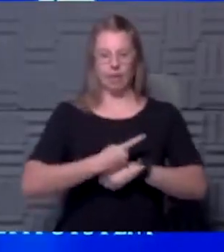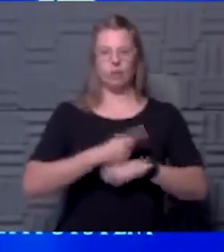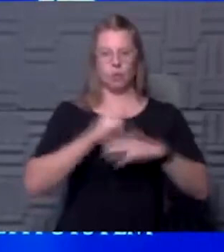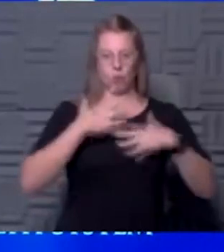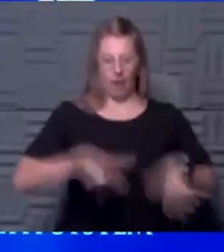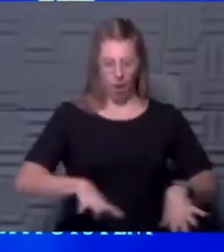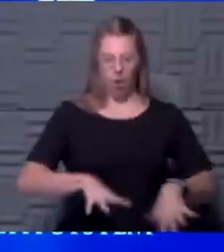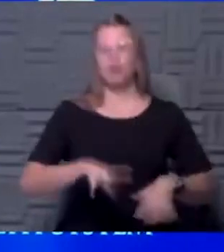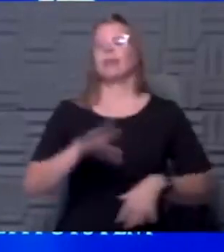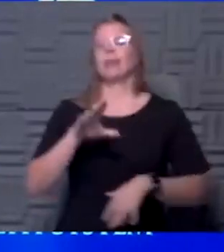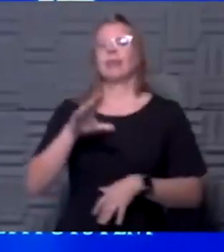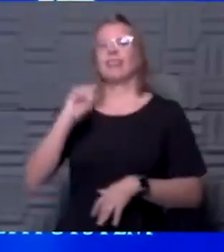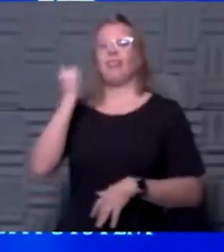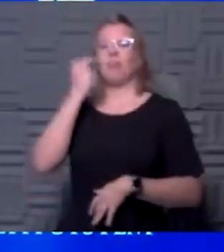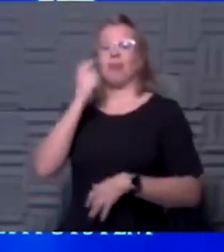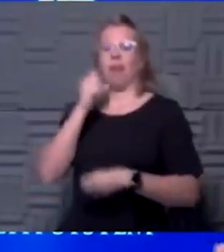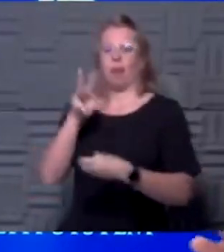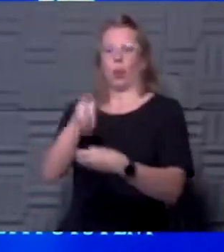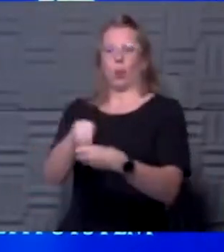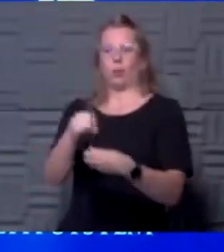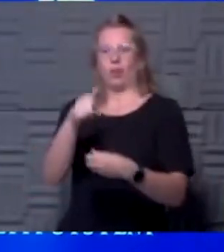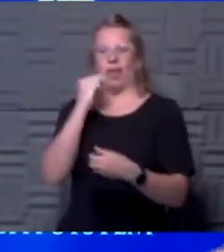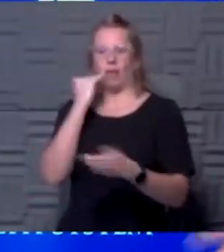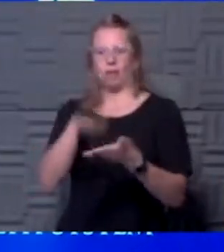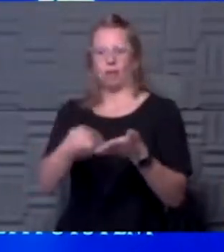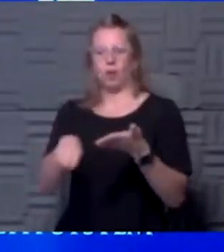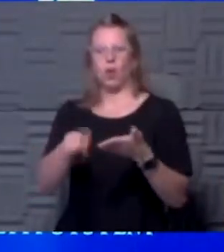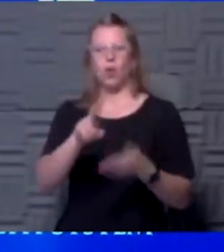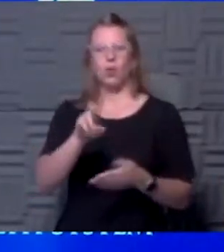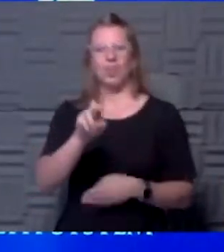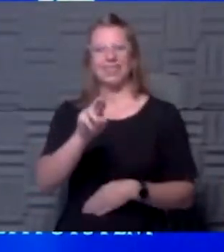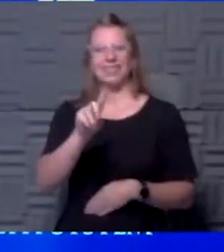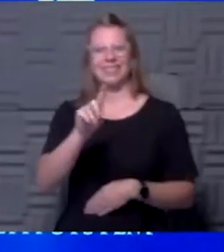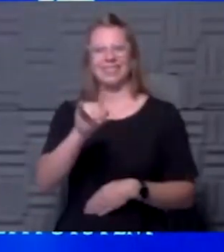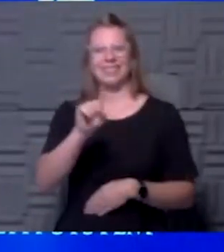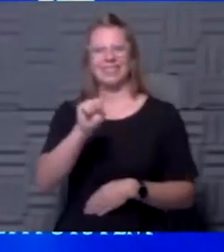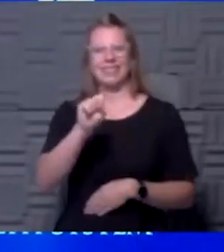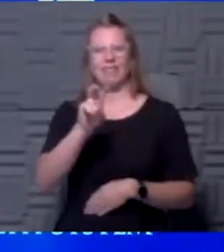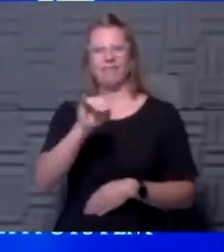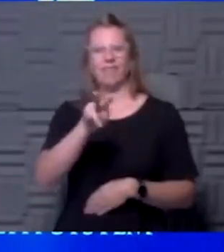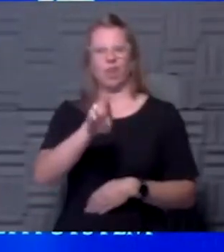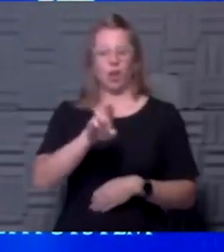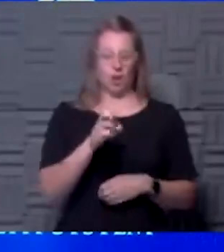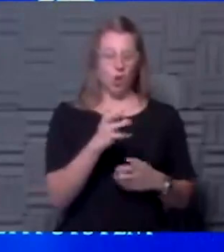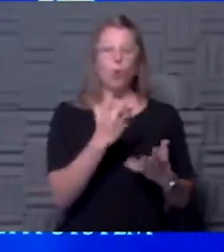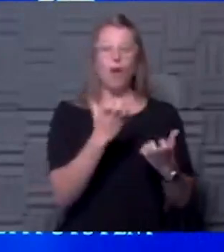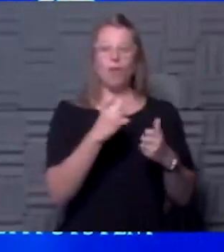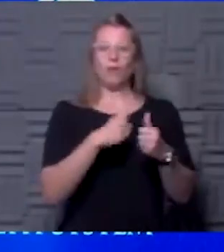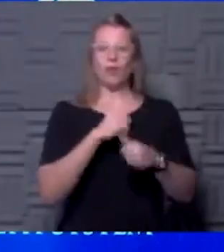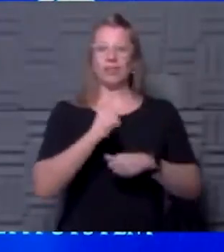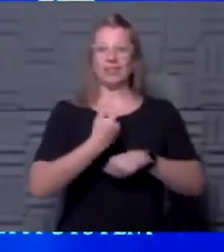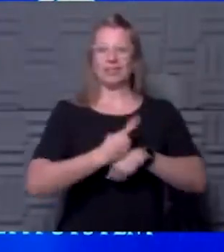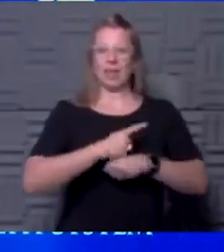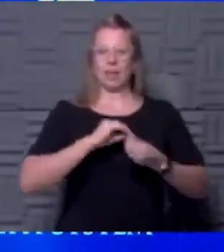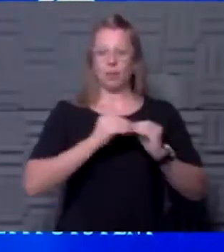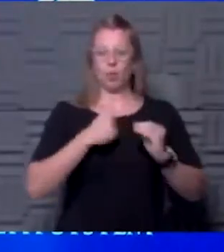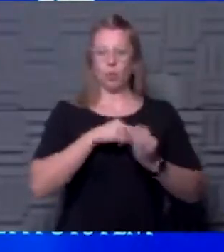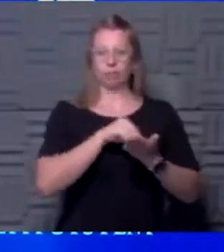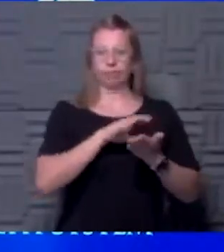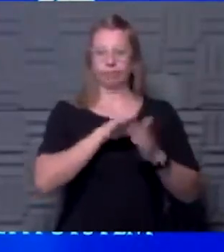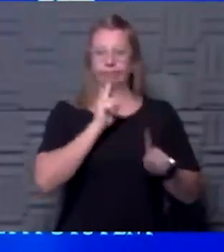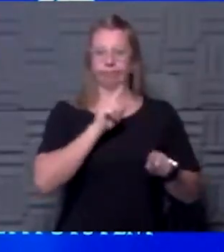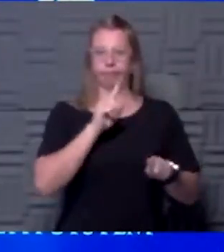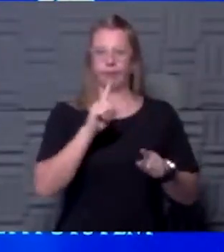so the government doesn't allocate it. Also doesn't allocate remdesivir without those. They want to know those first 10-day numbers. So that's the number we've reported since day